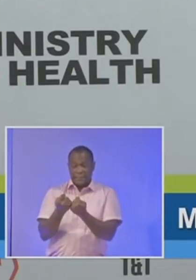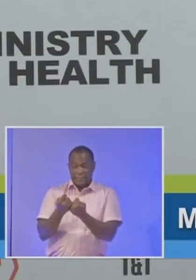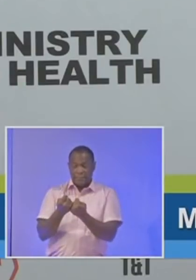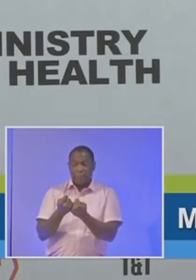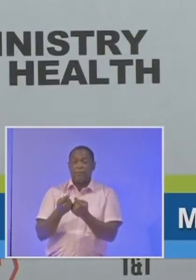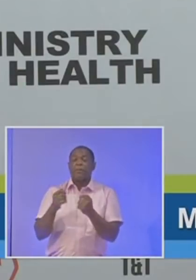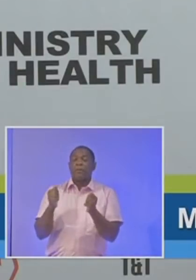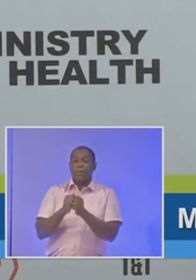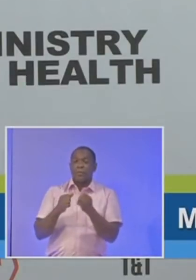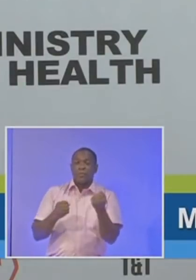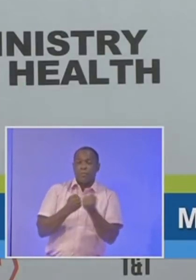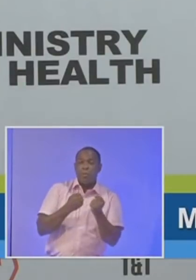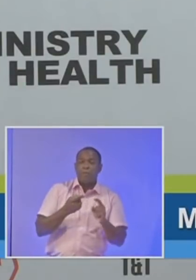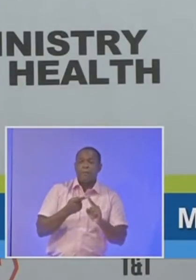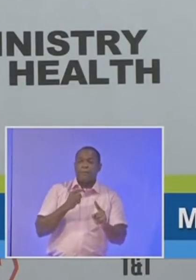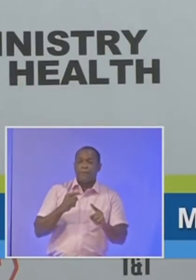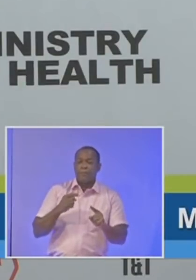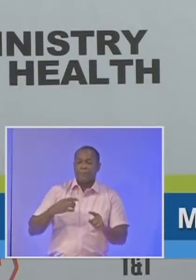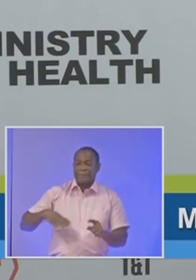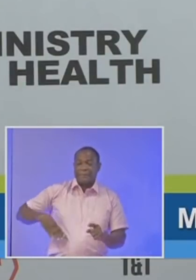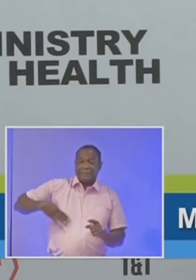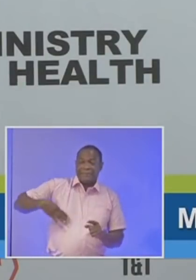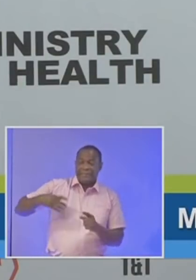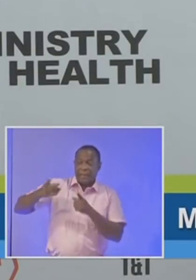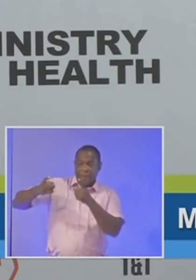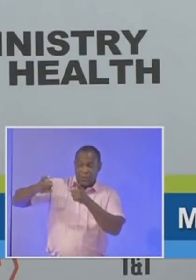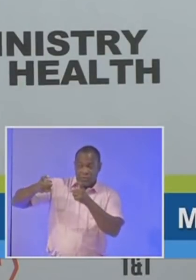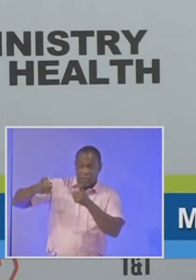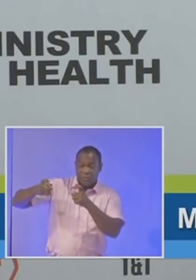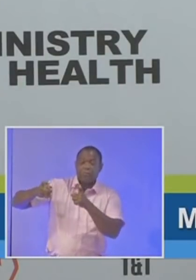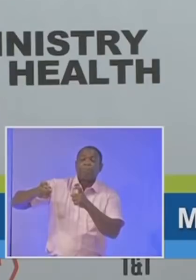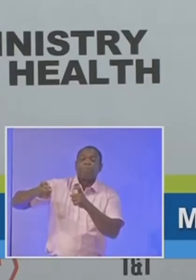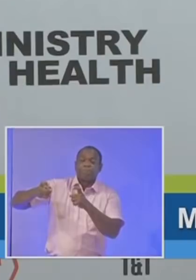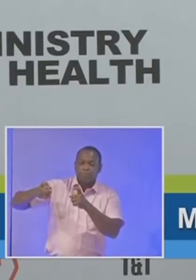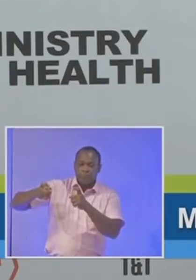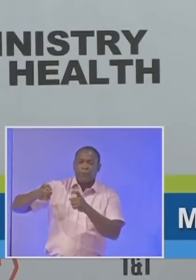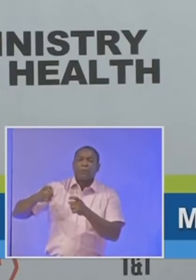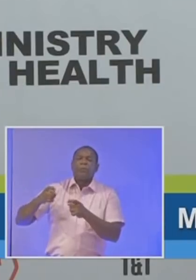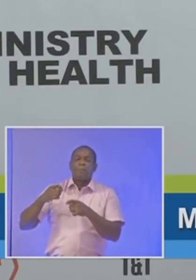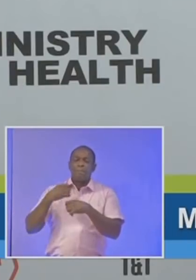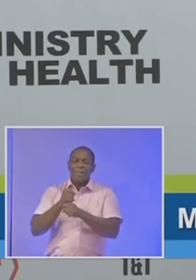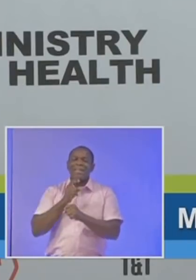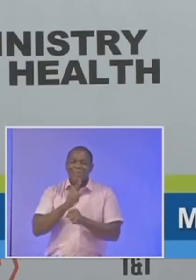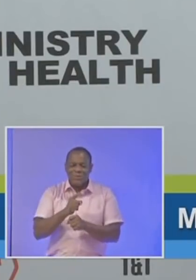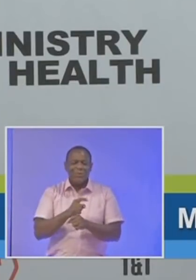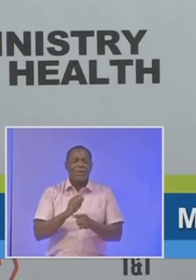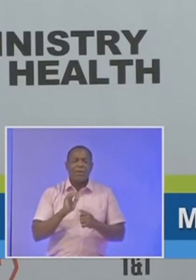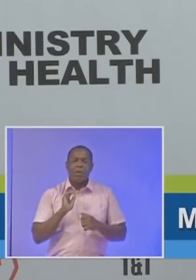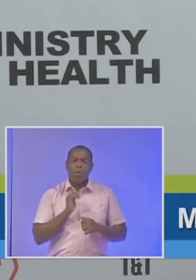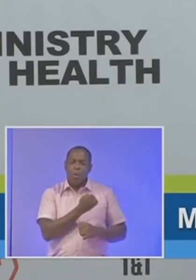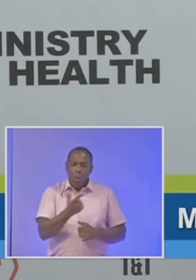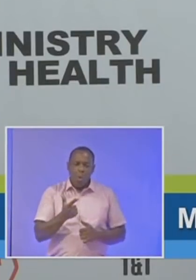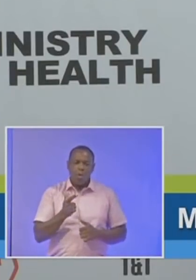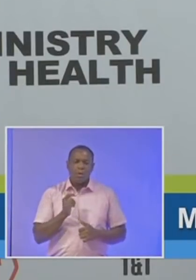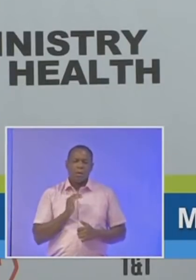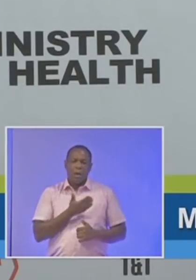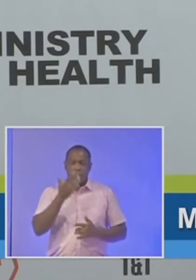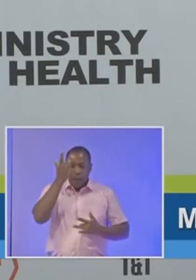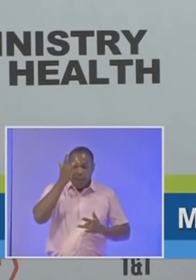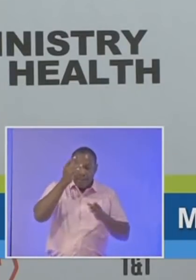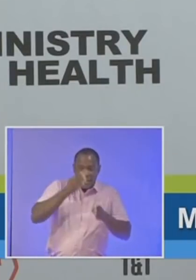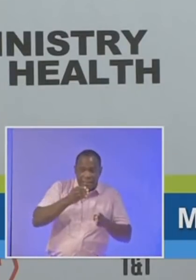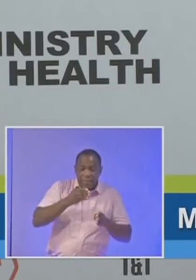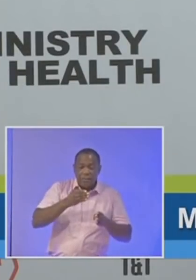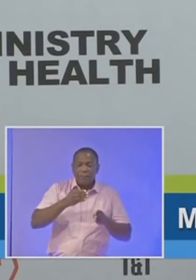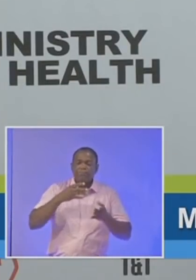from senior management, spare no effort in ensuring our patients receive the best possible care offered and spread a